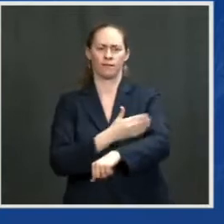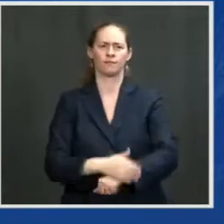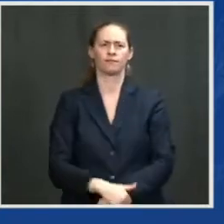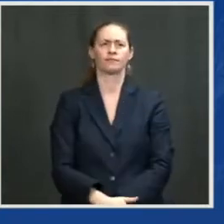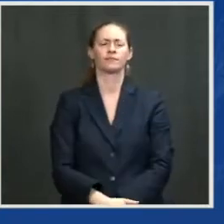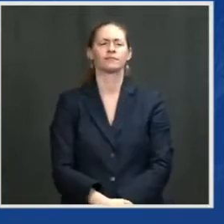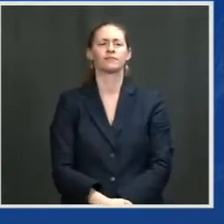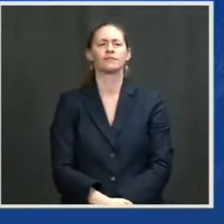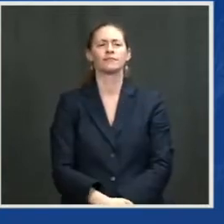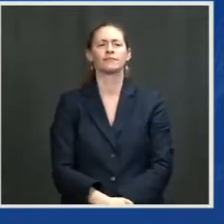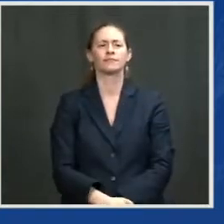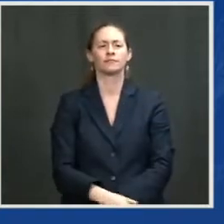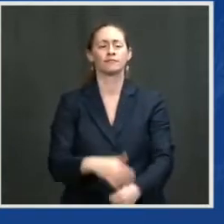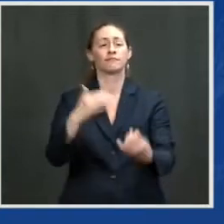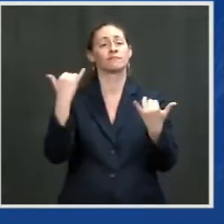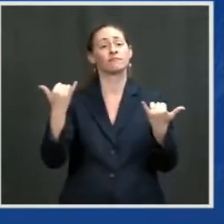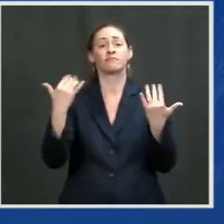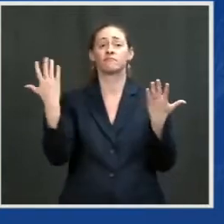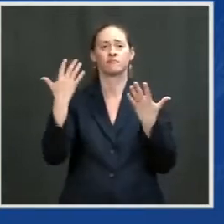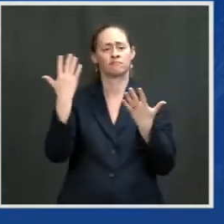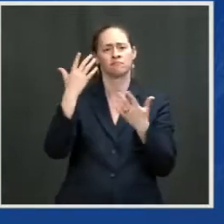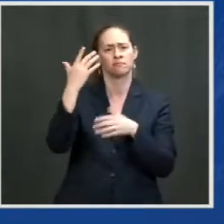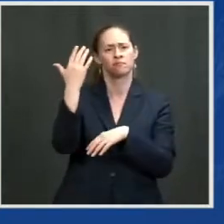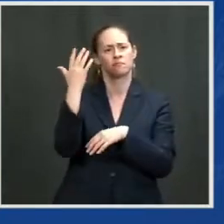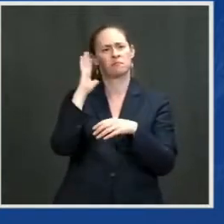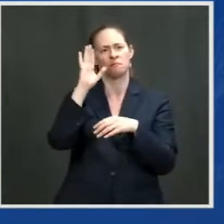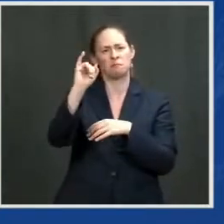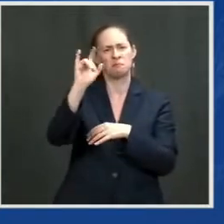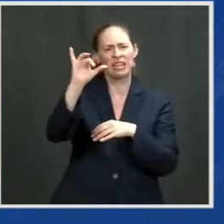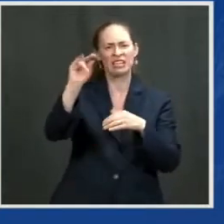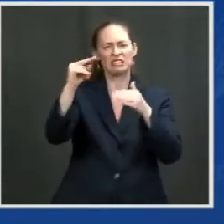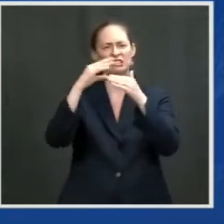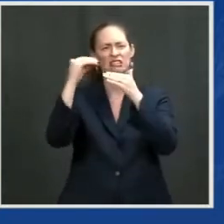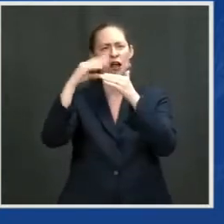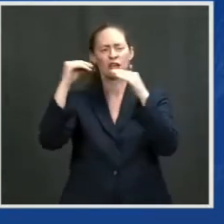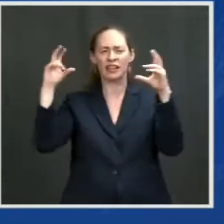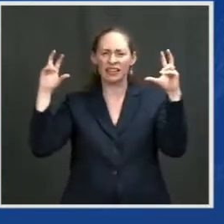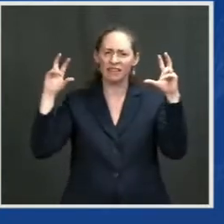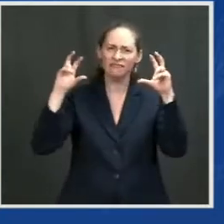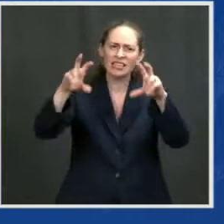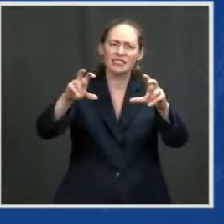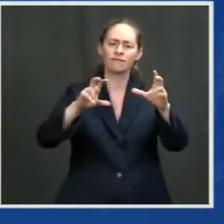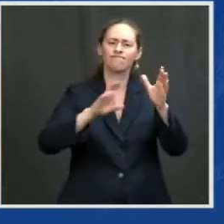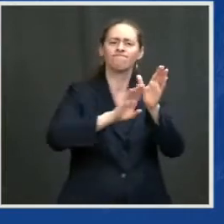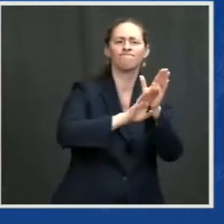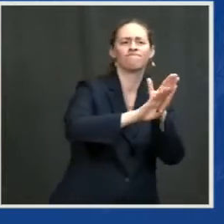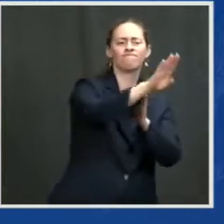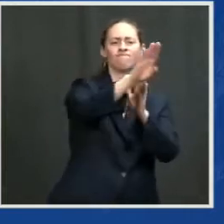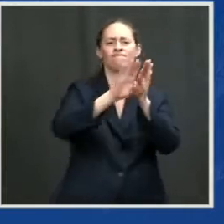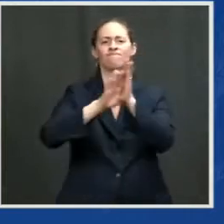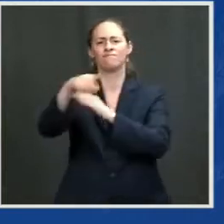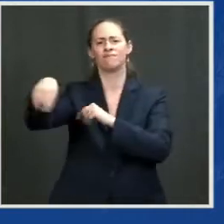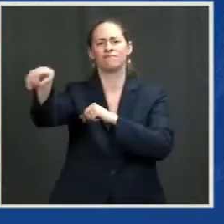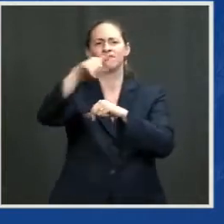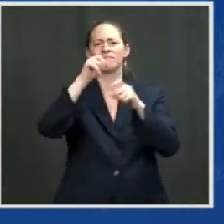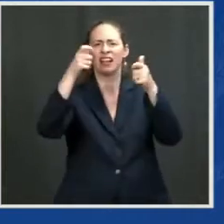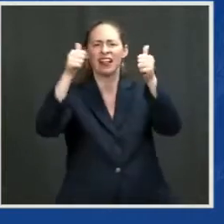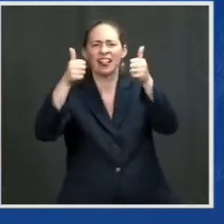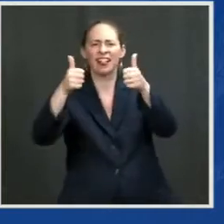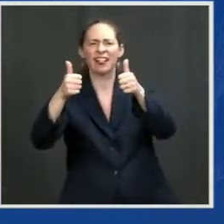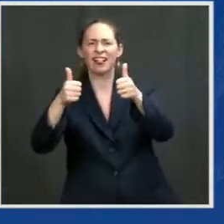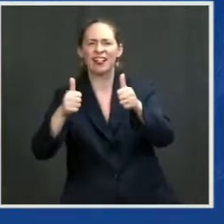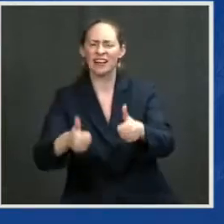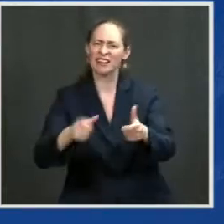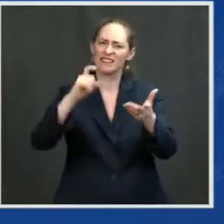and beyond business as usual, what we usually do, everything in the Highway Trust Fund. This is above what we have spent in the past. So we can